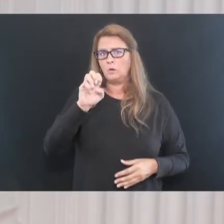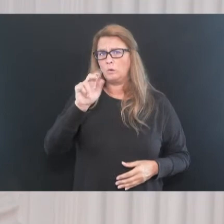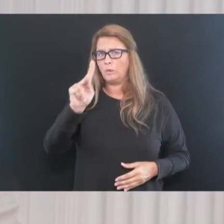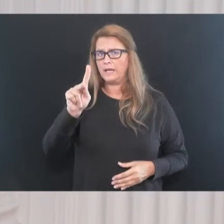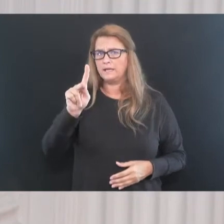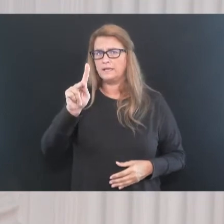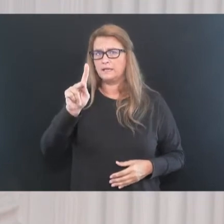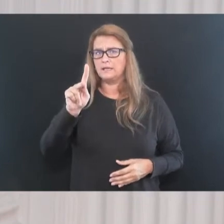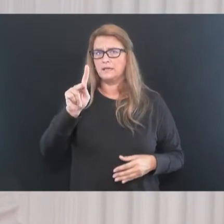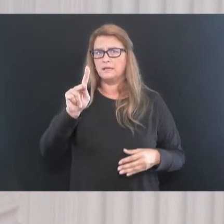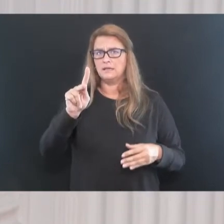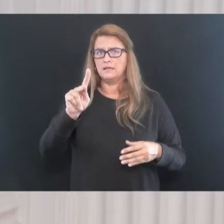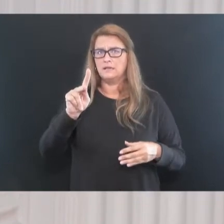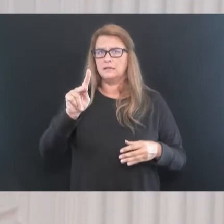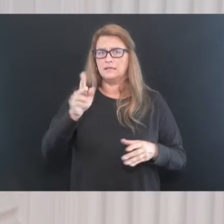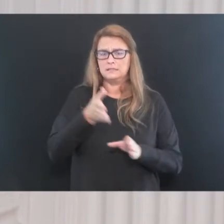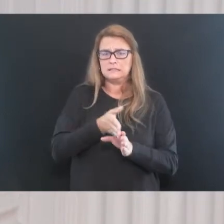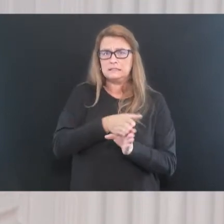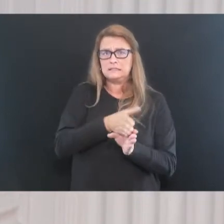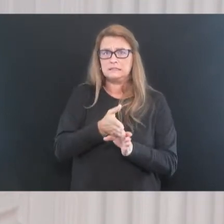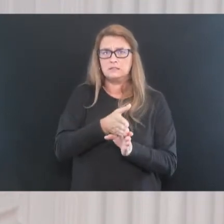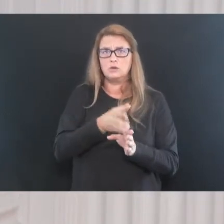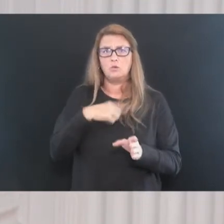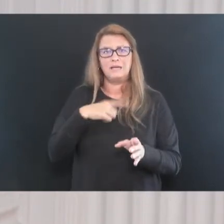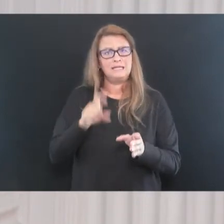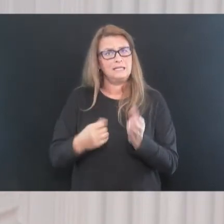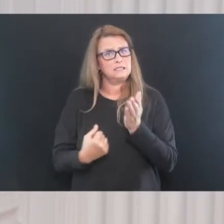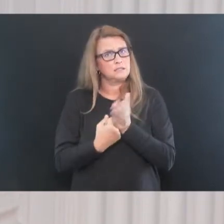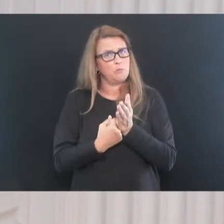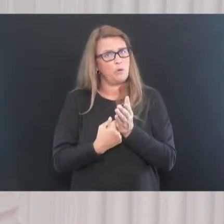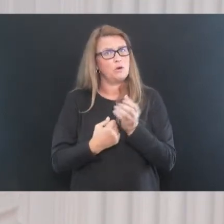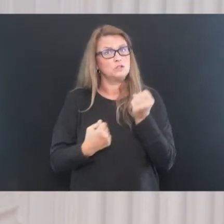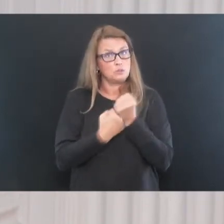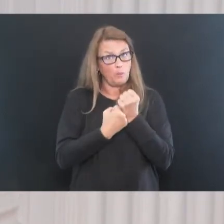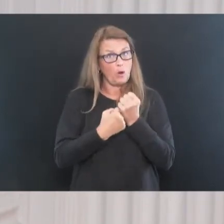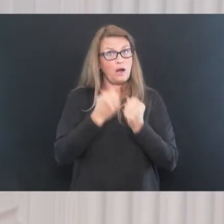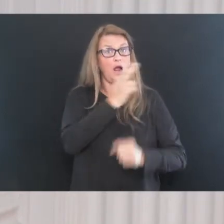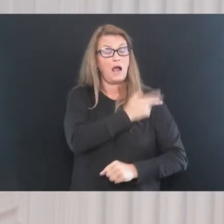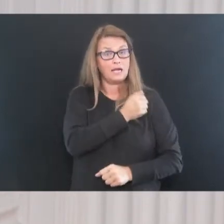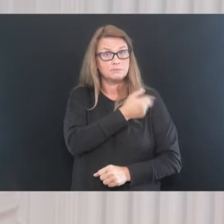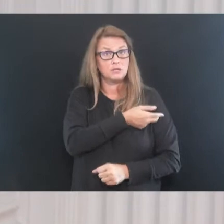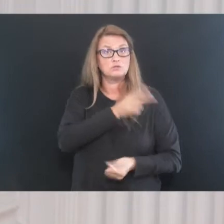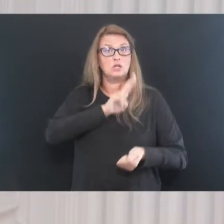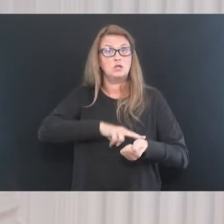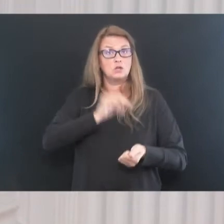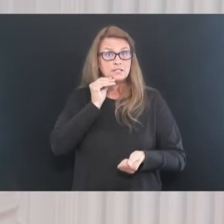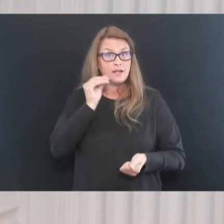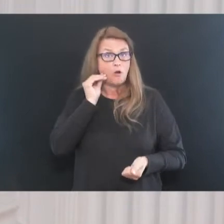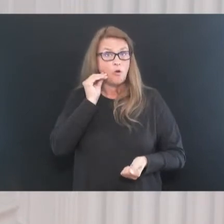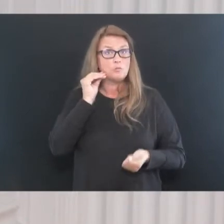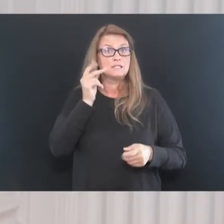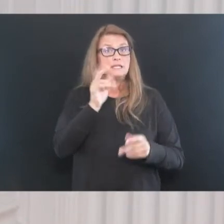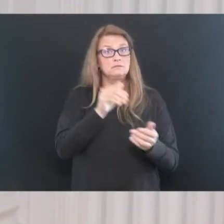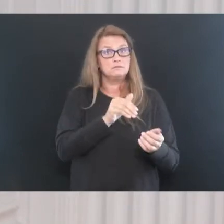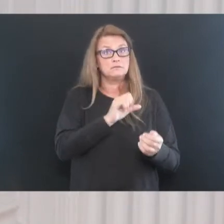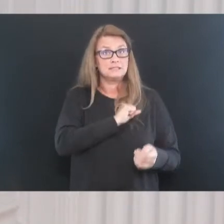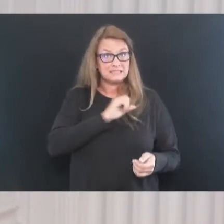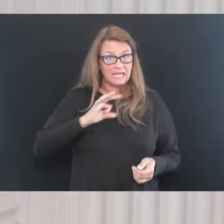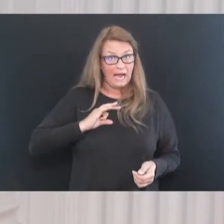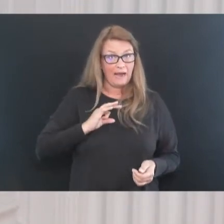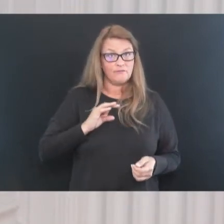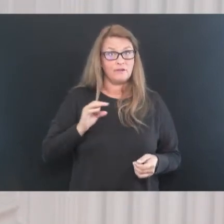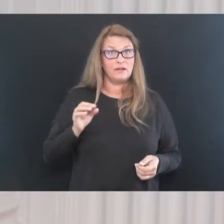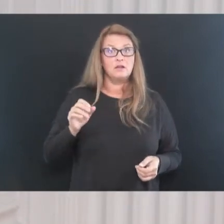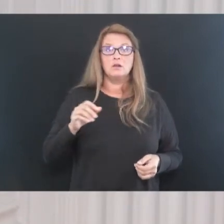we don't pay a lot of attention and support our hospitals and nursing homes and healthcare providers, then we may not have that luxury in